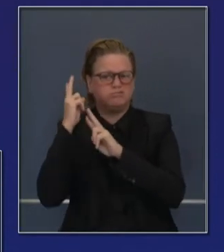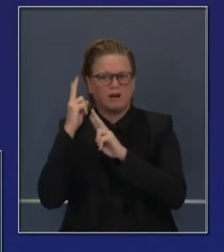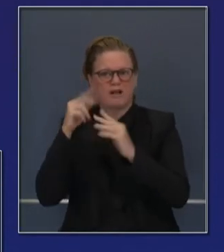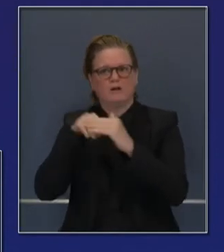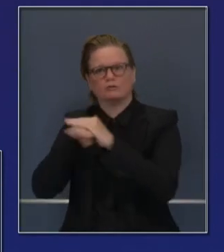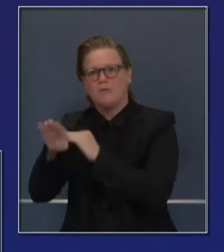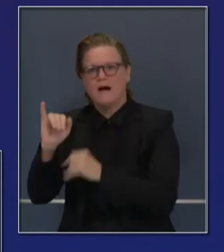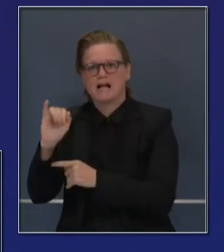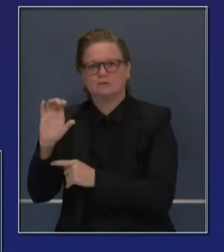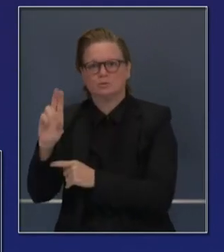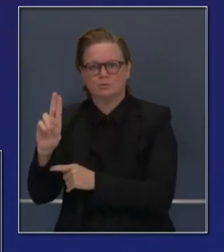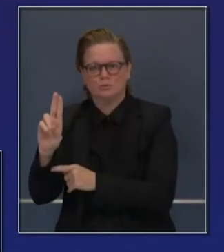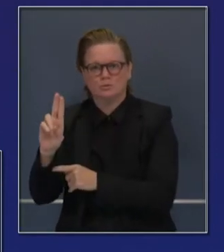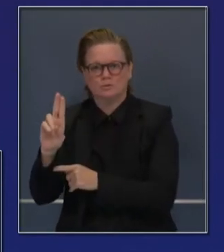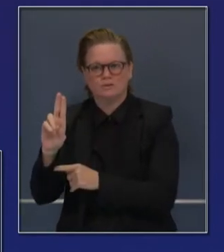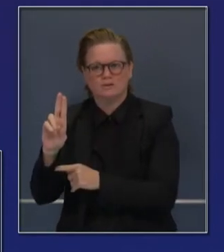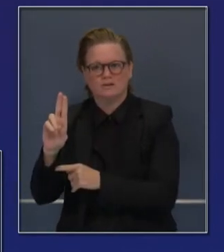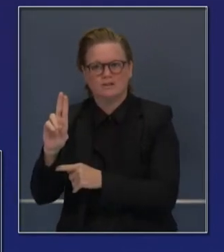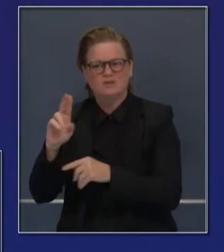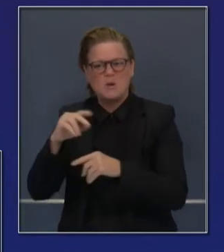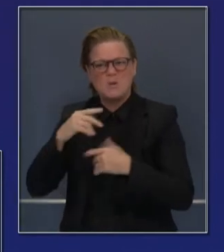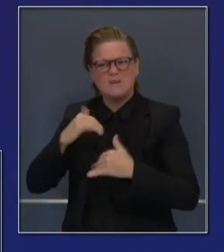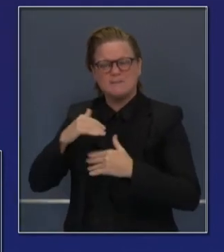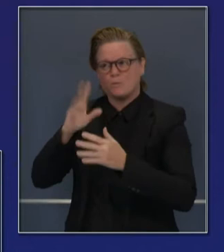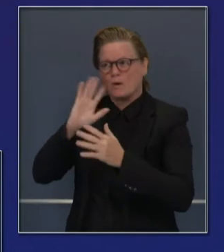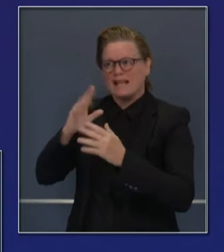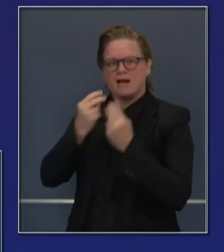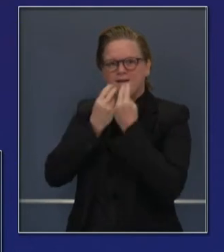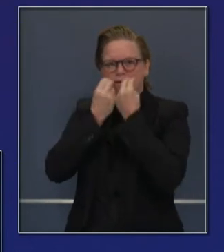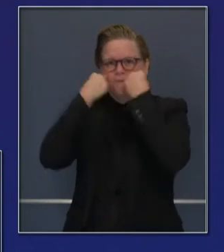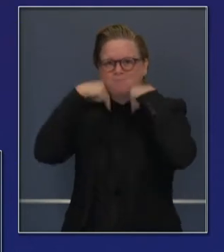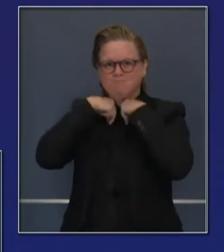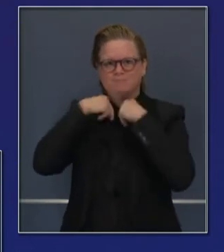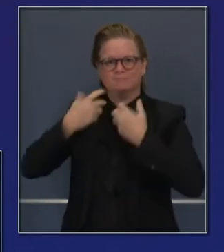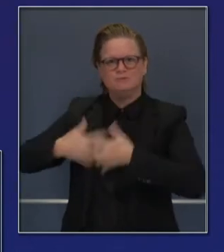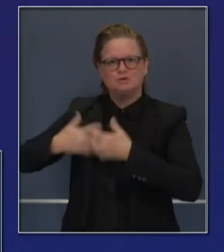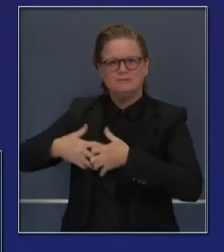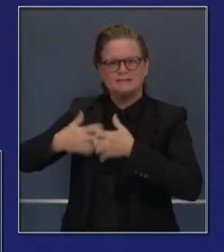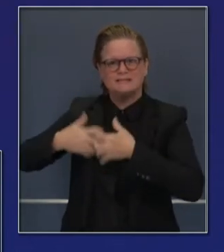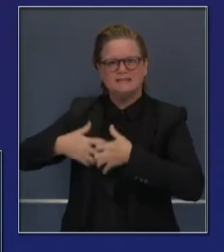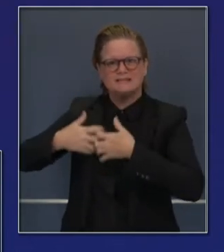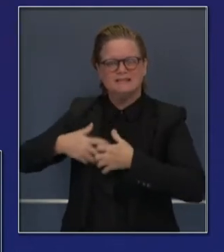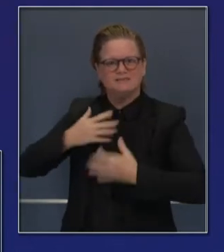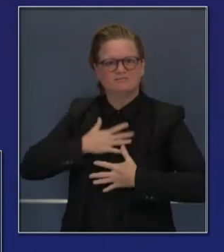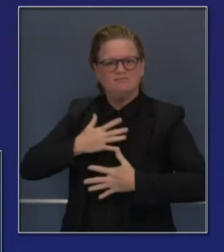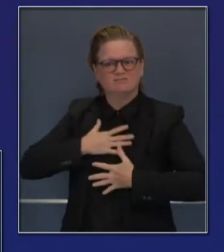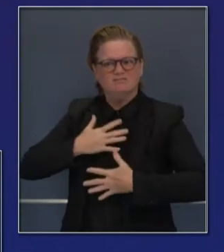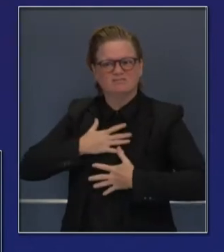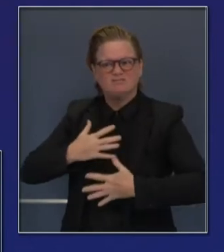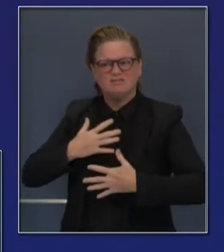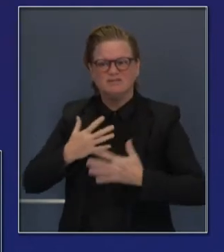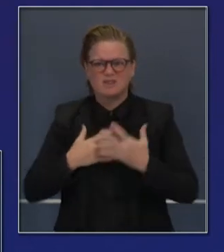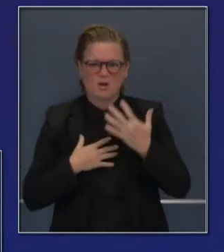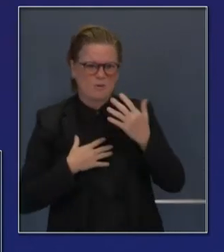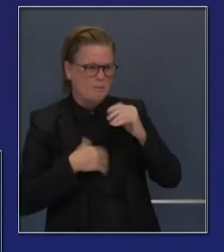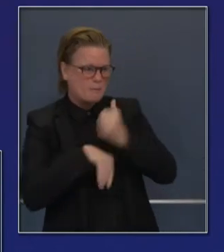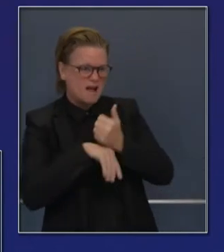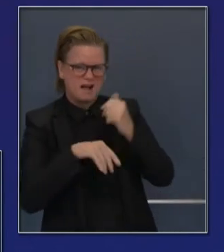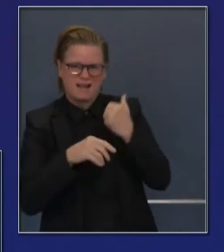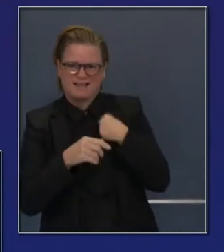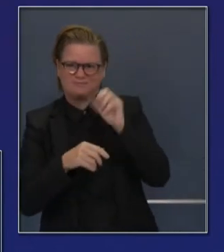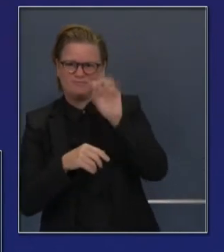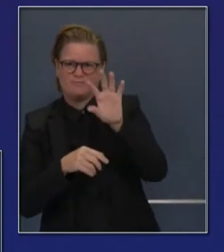of respiratory support. So we base number of cases, 12% likely end up in hospitals. Of